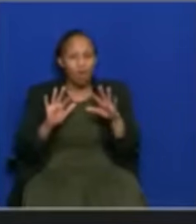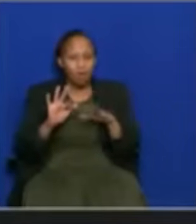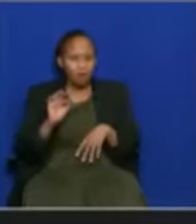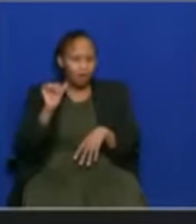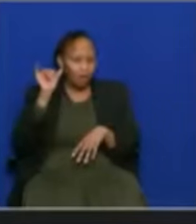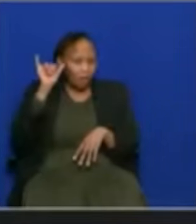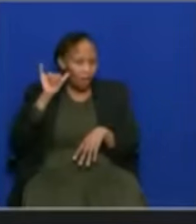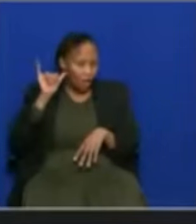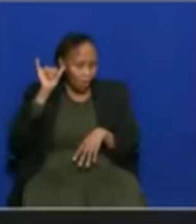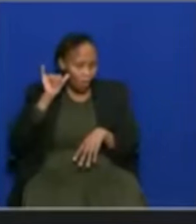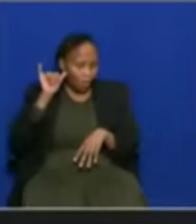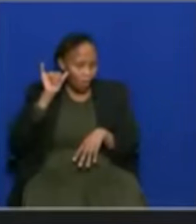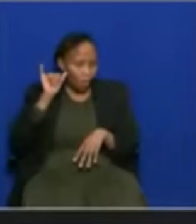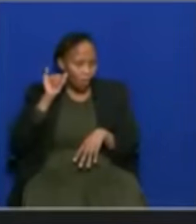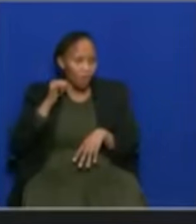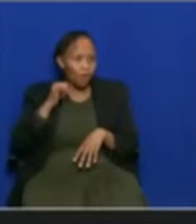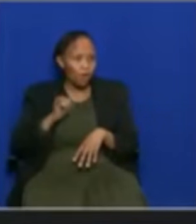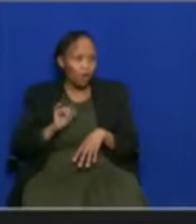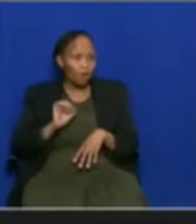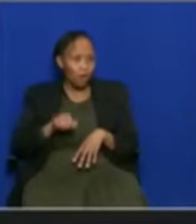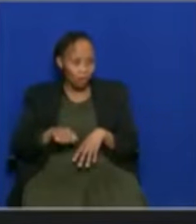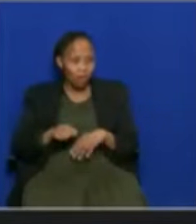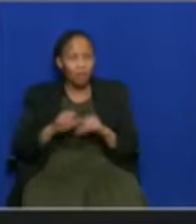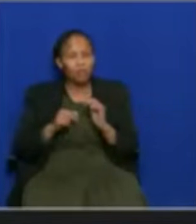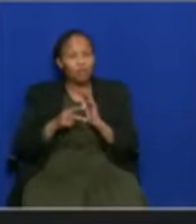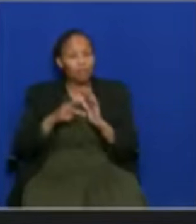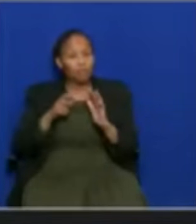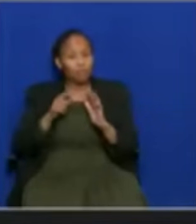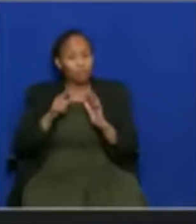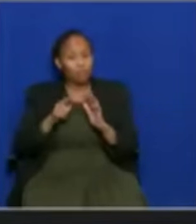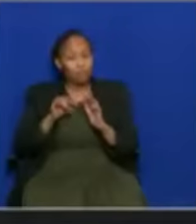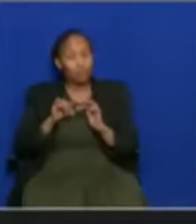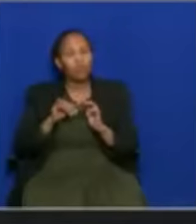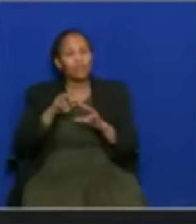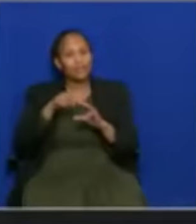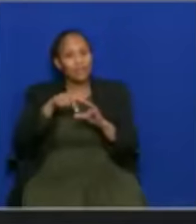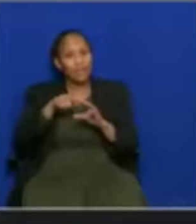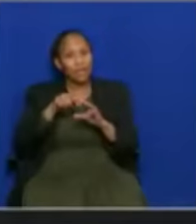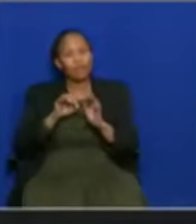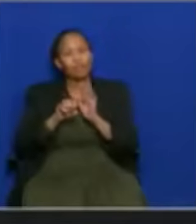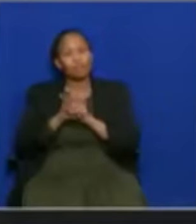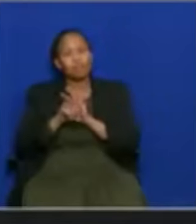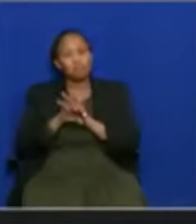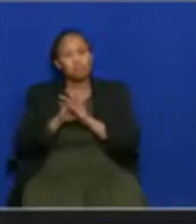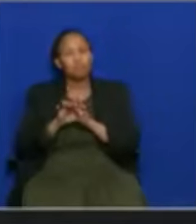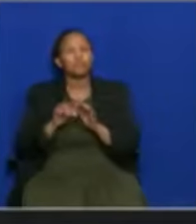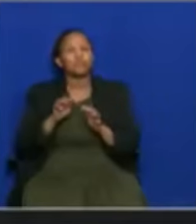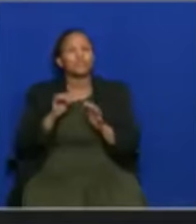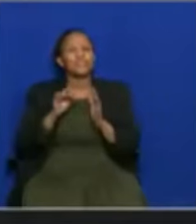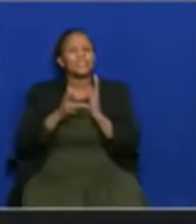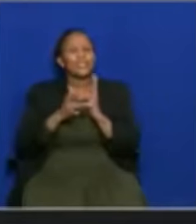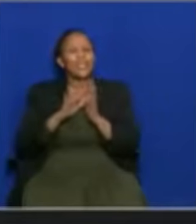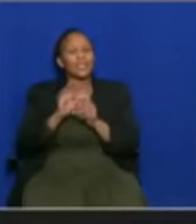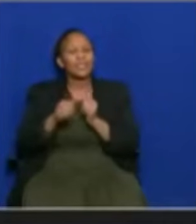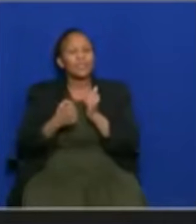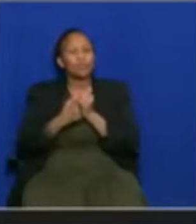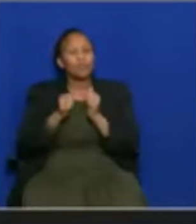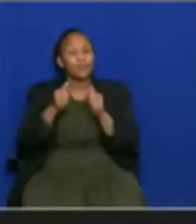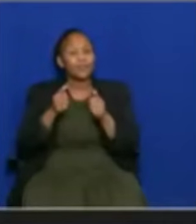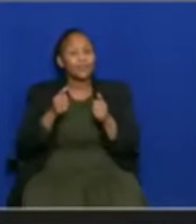advertised internally with the exception of the post of section head technical support services that should be advertised